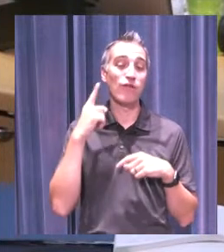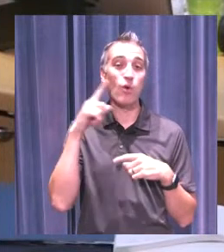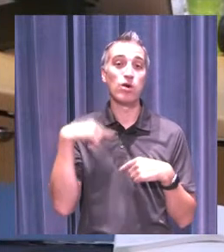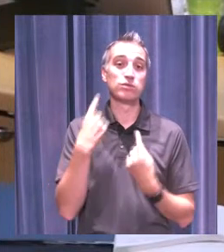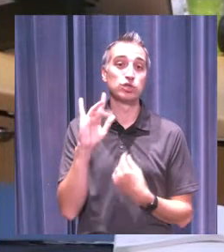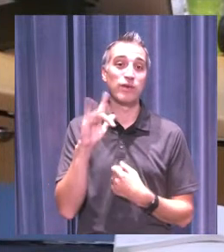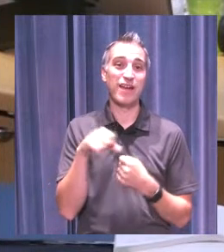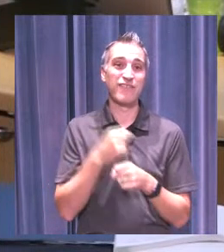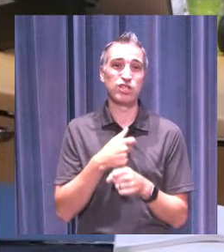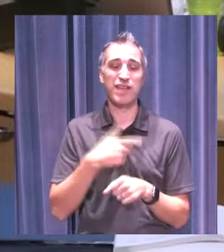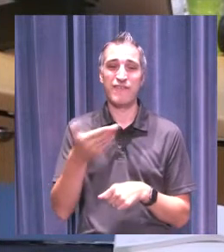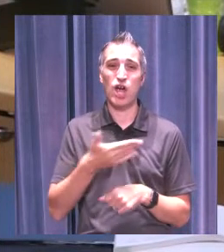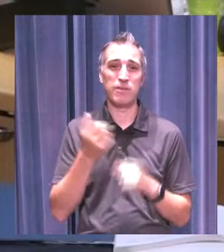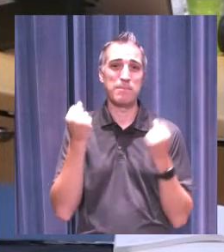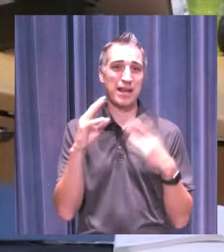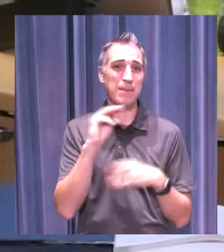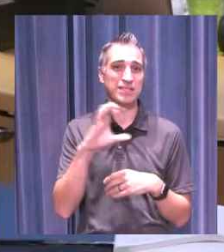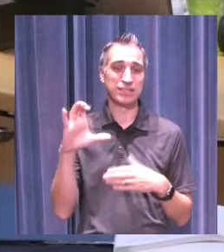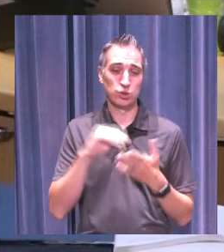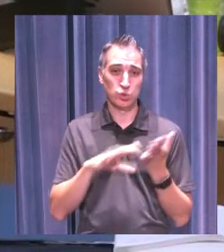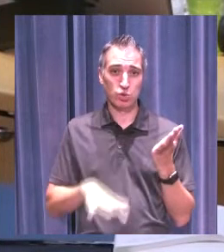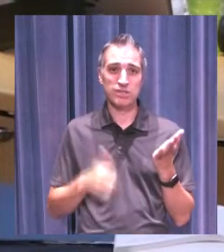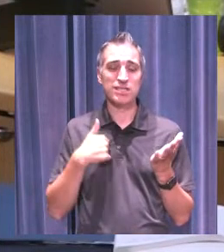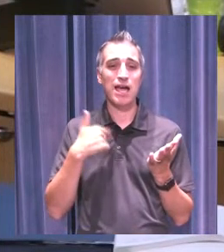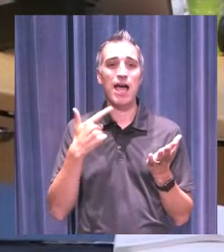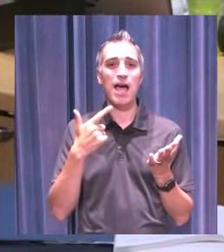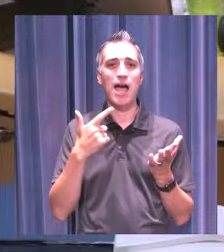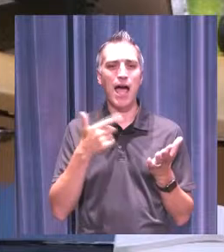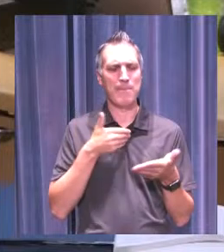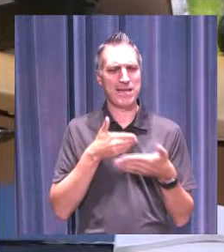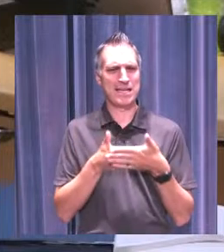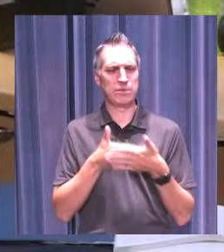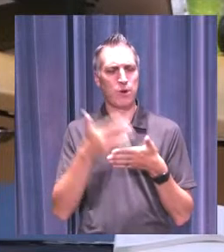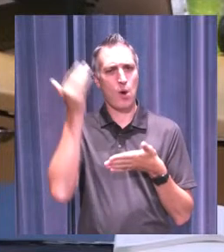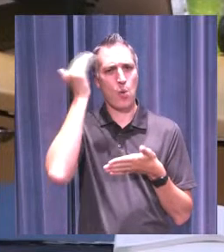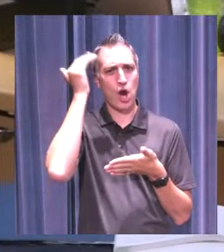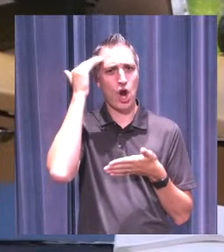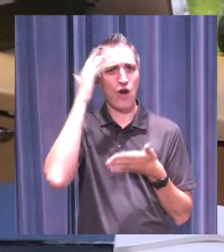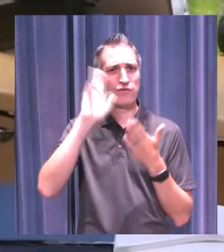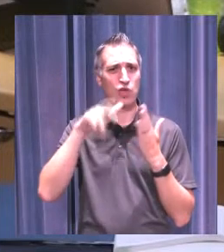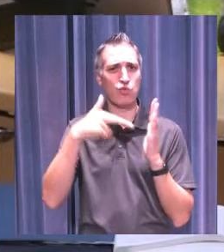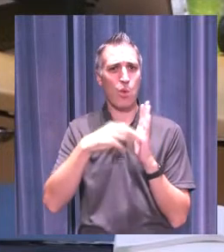employed a large number of MCC students, and I am intimately aware